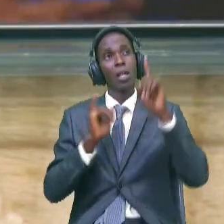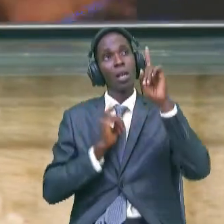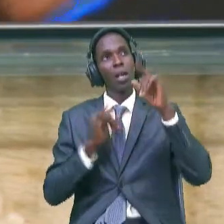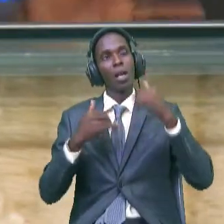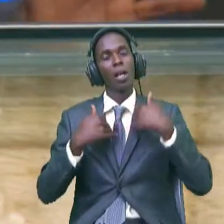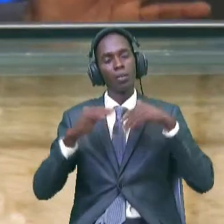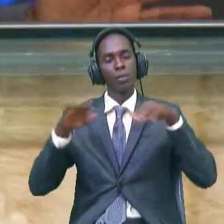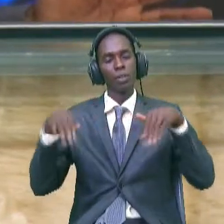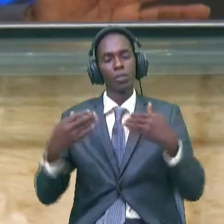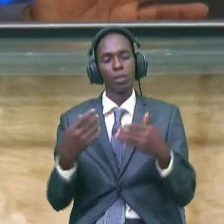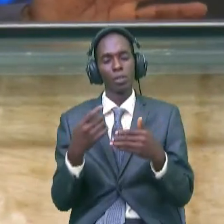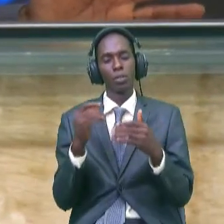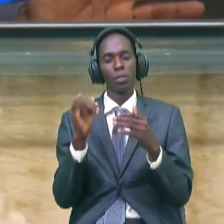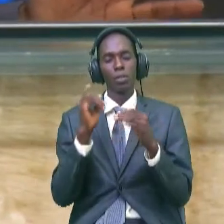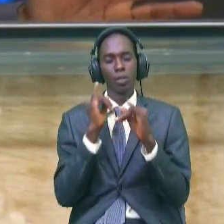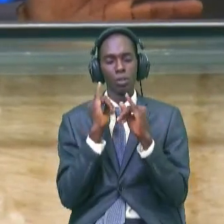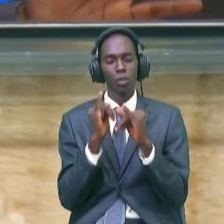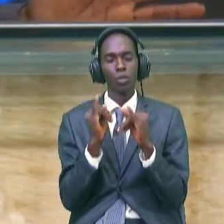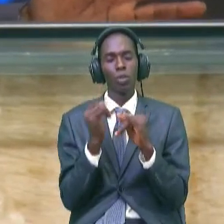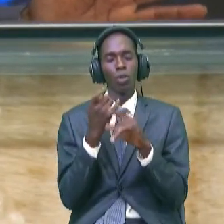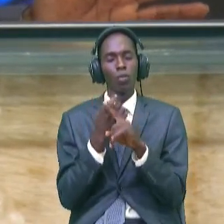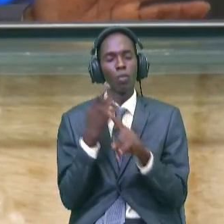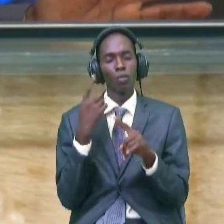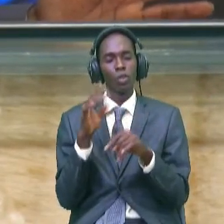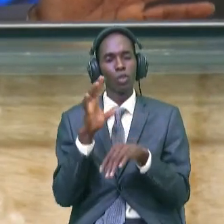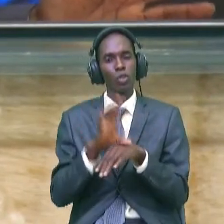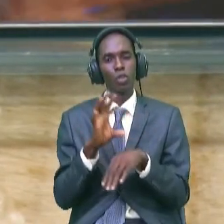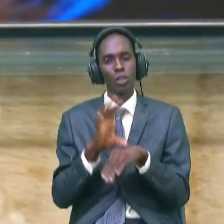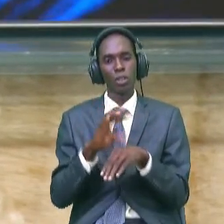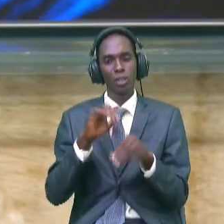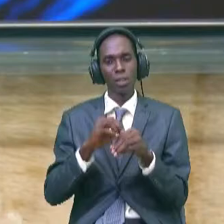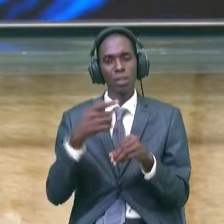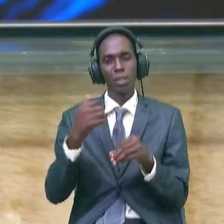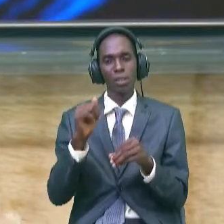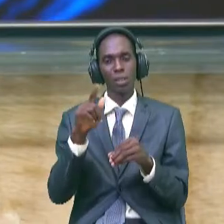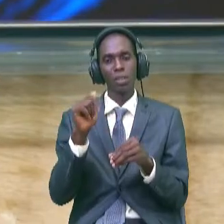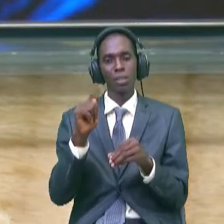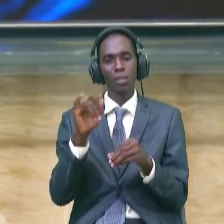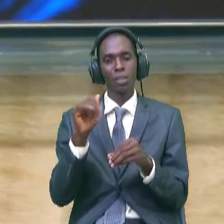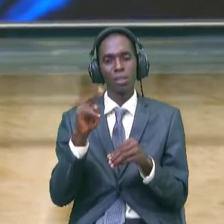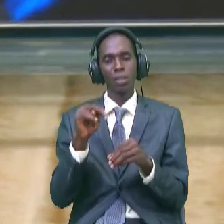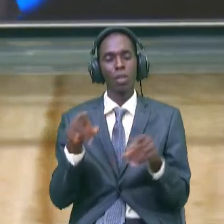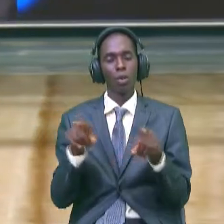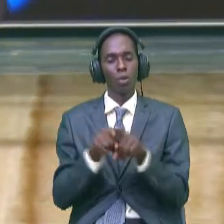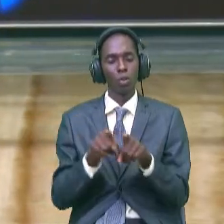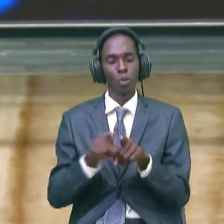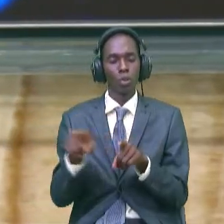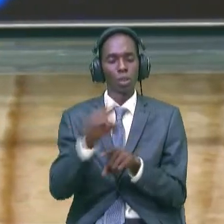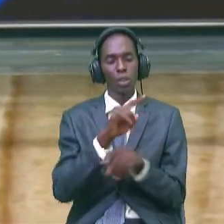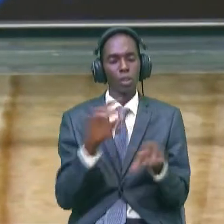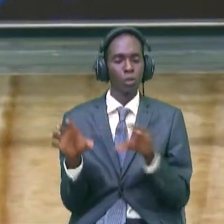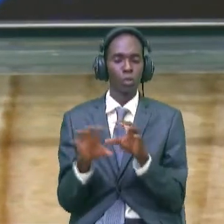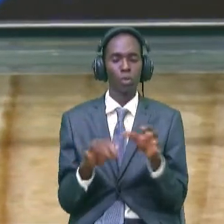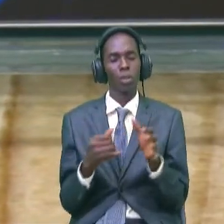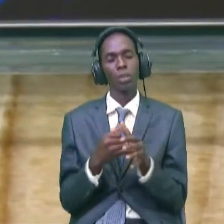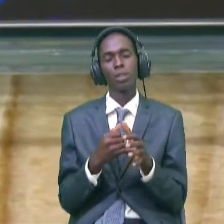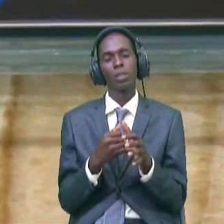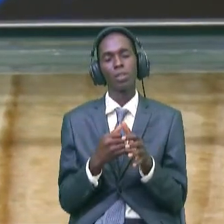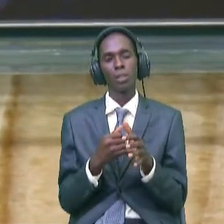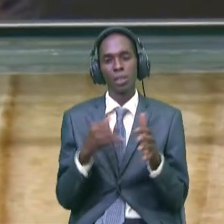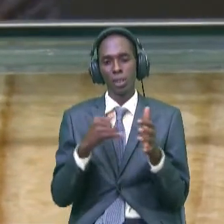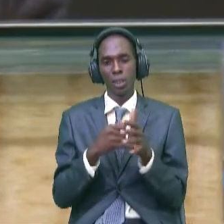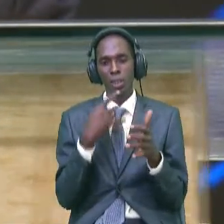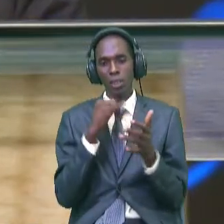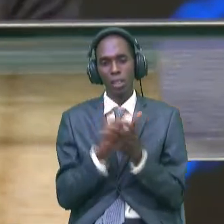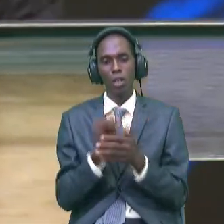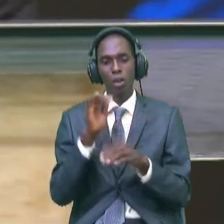the churches of Galatia, even so do ye. Look at verse 2. In verse 2, upon